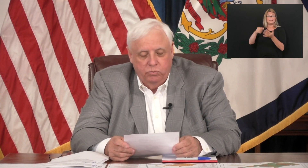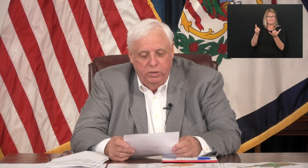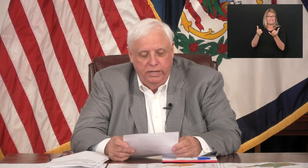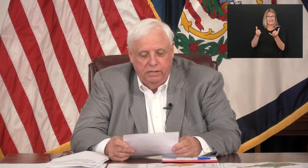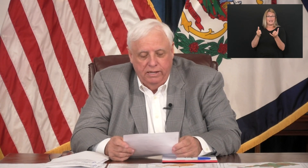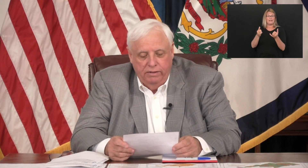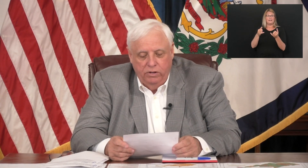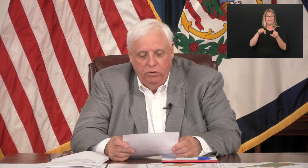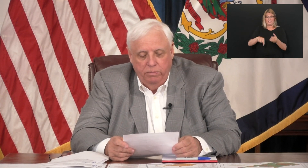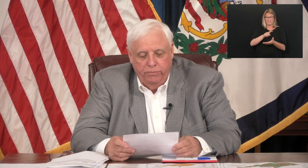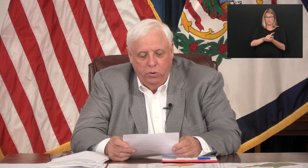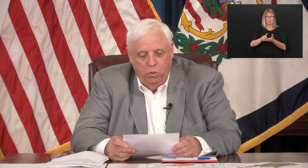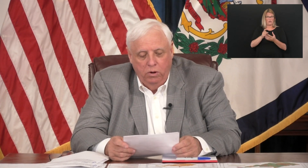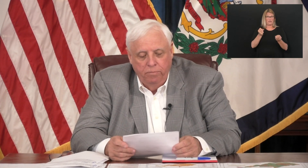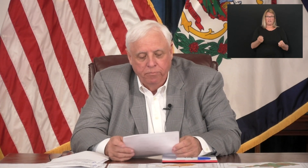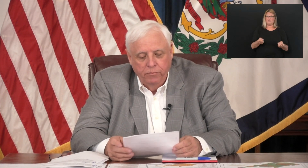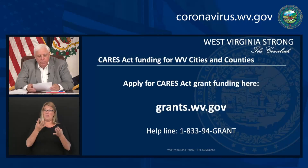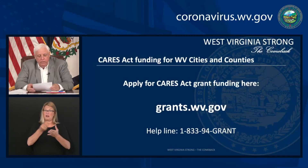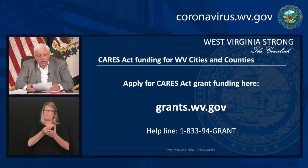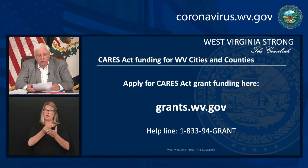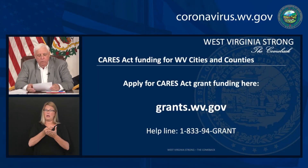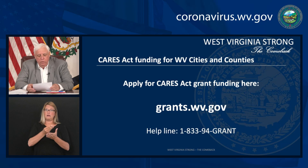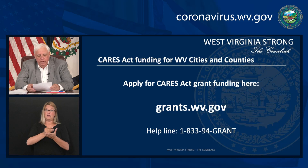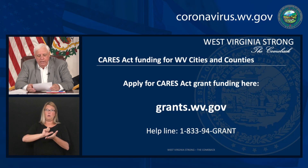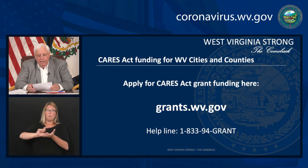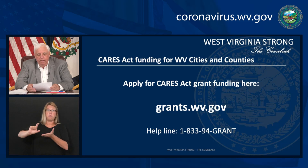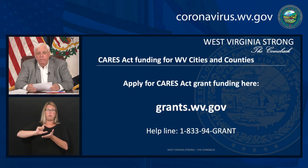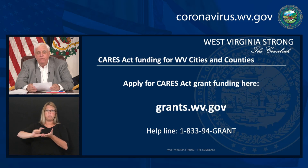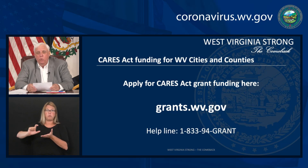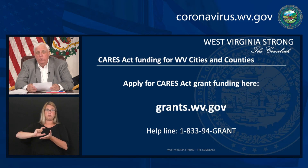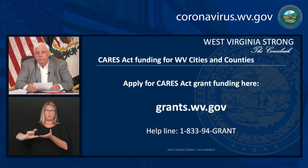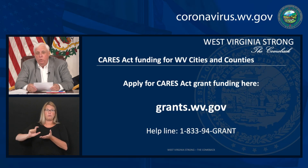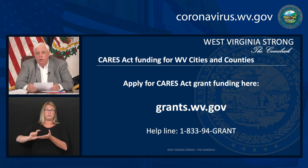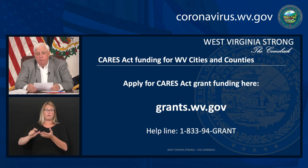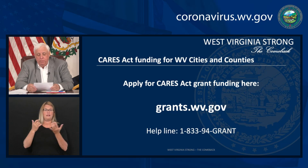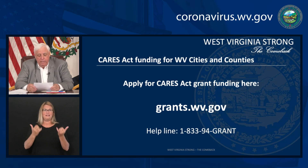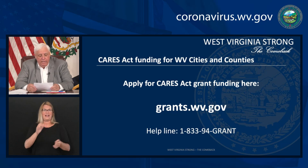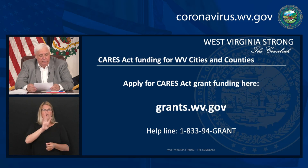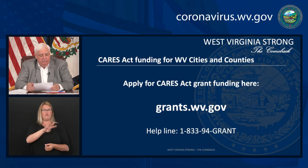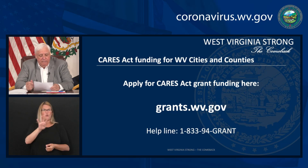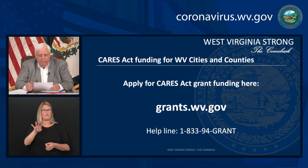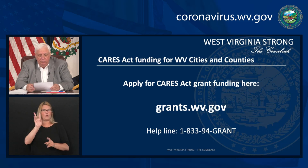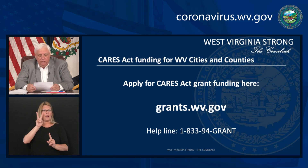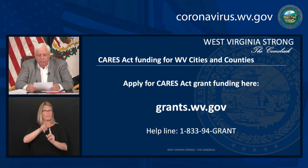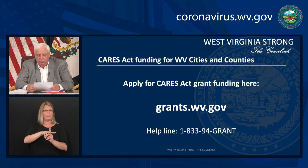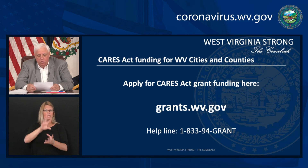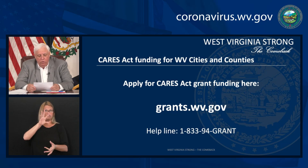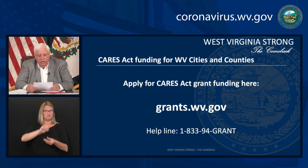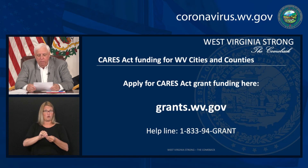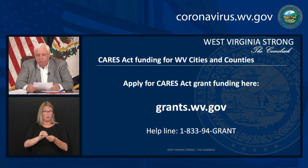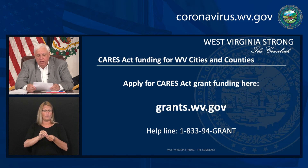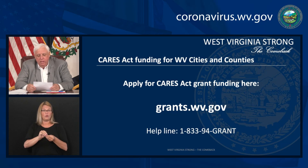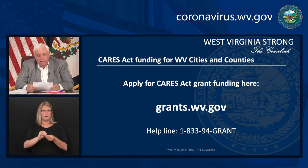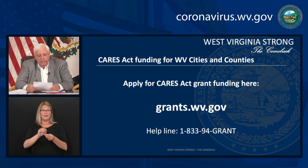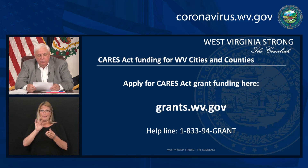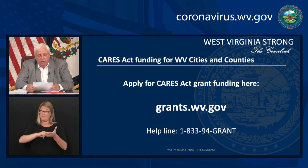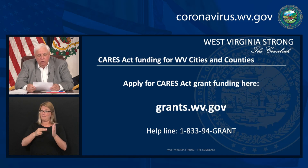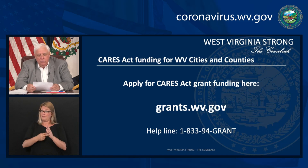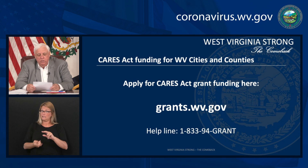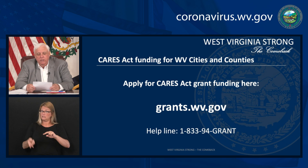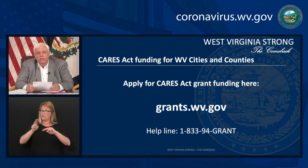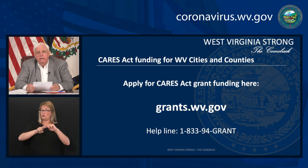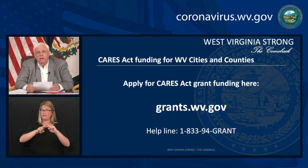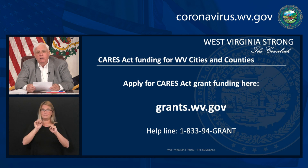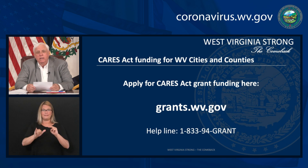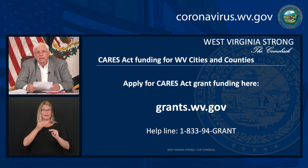released this week, like I told you before. We now have 44 applications. That's good. It's going up. That's all